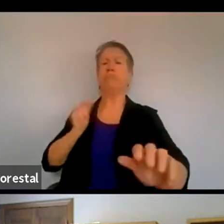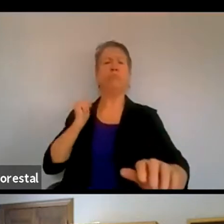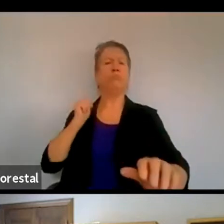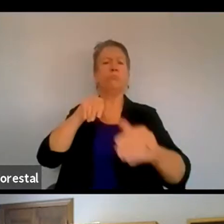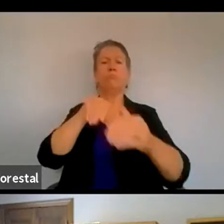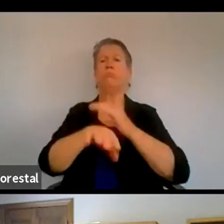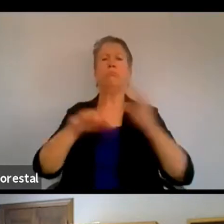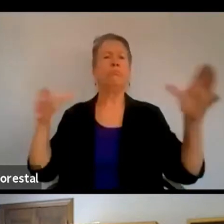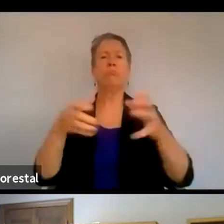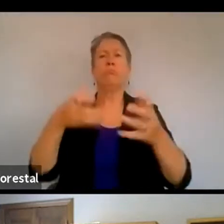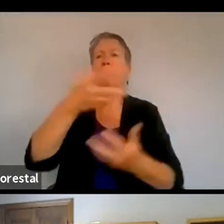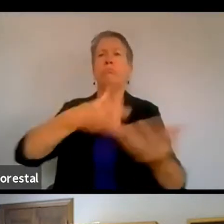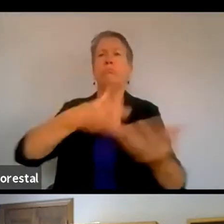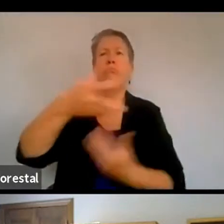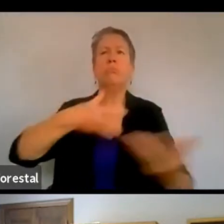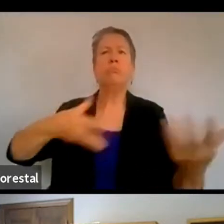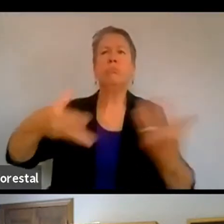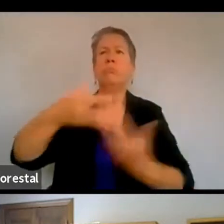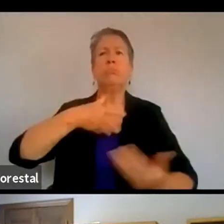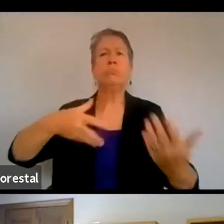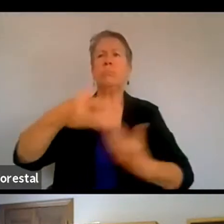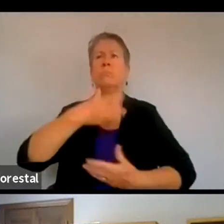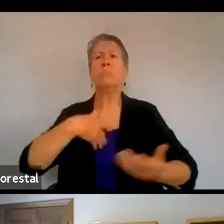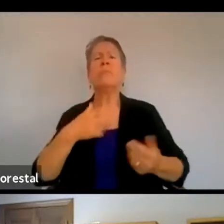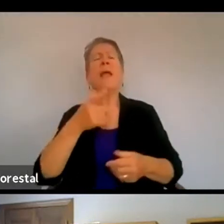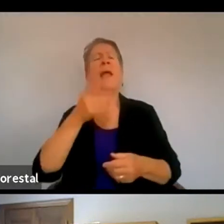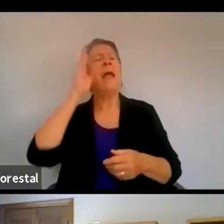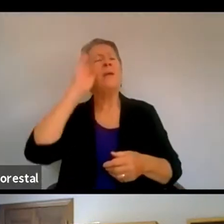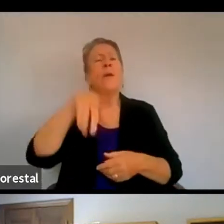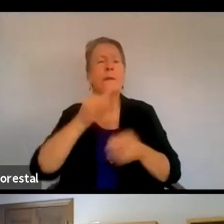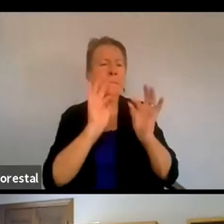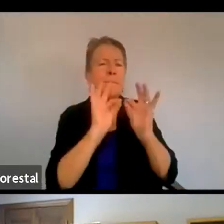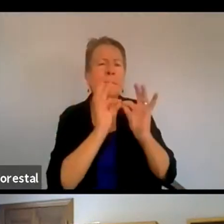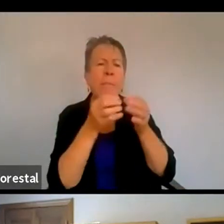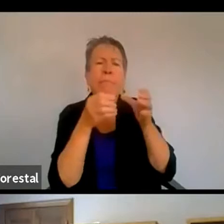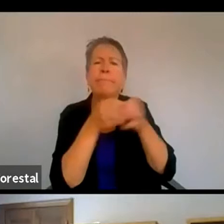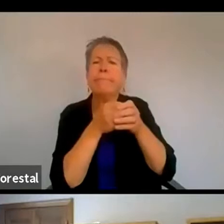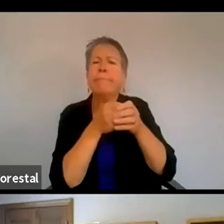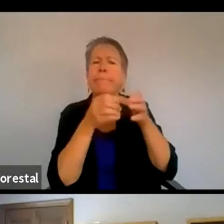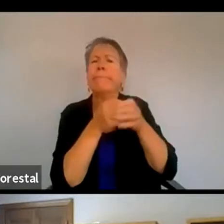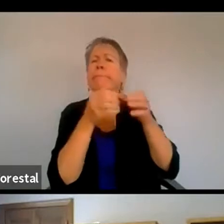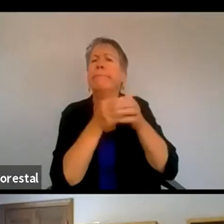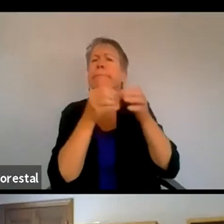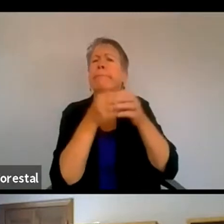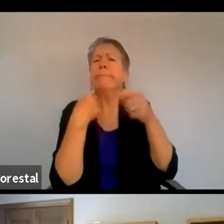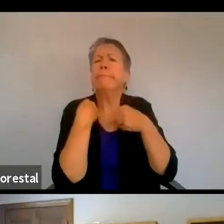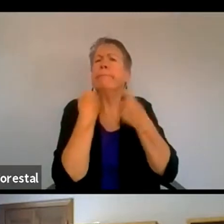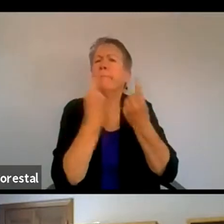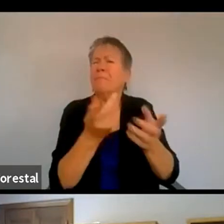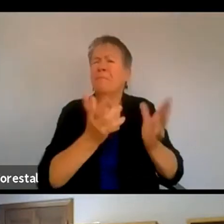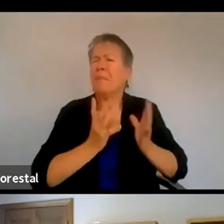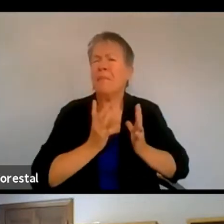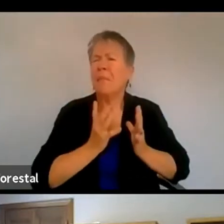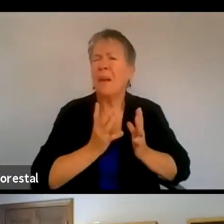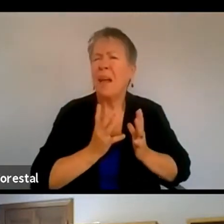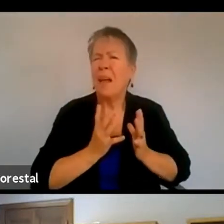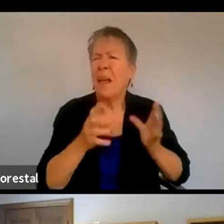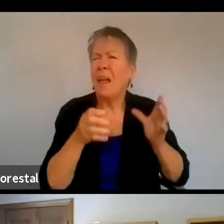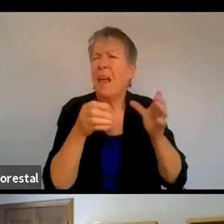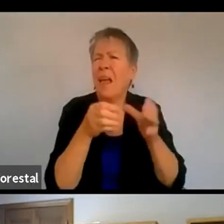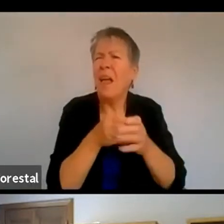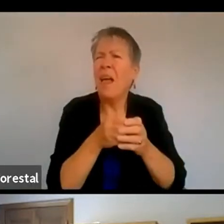time to protect ourselves. So it's up to all of us to take these steps to reduce the transmission of this